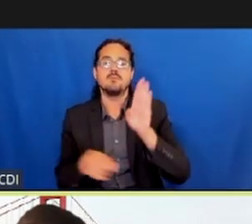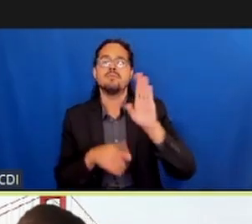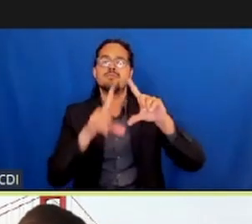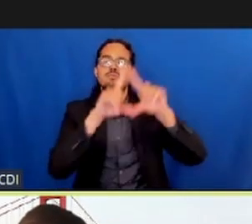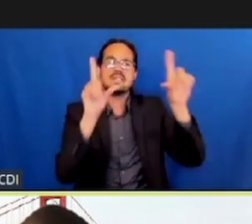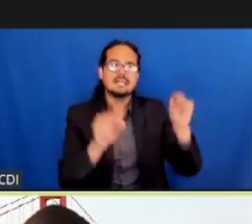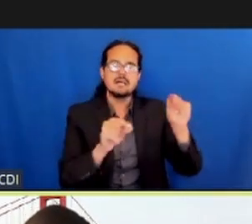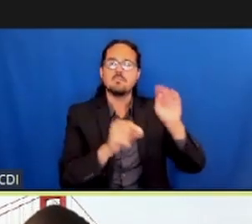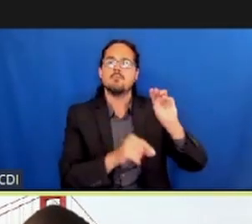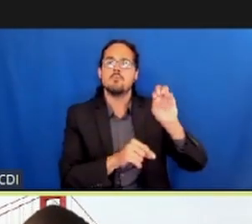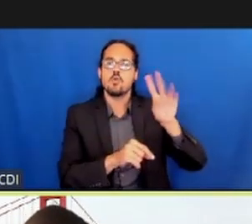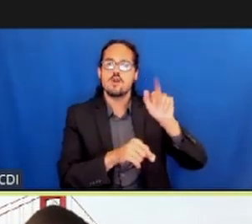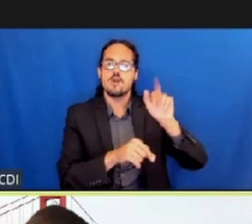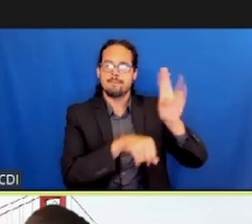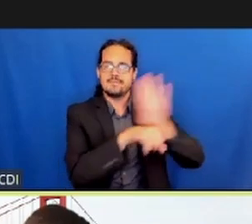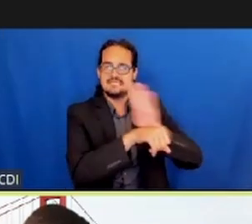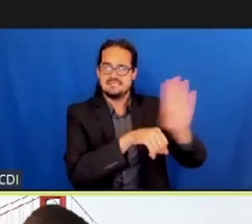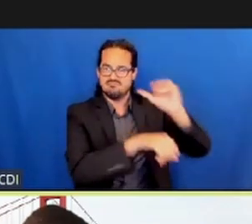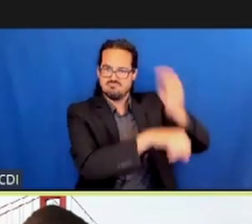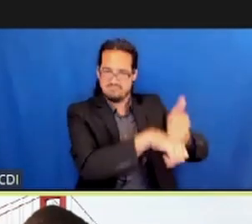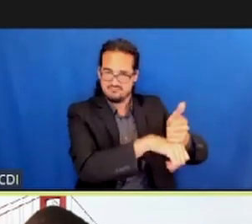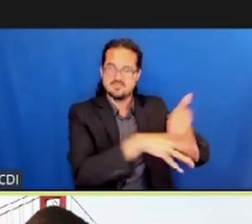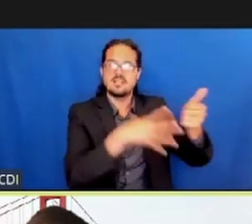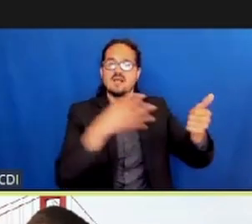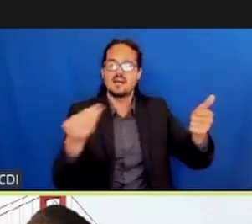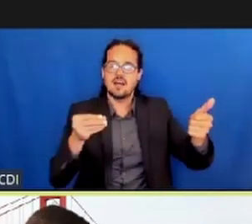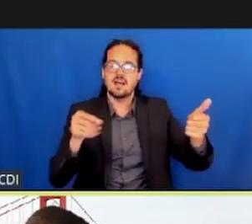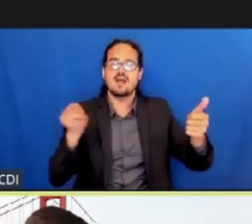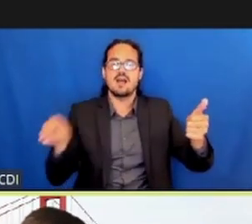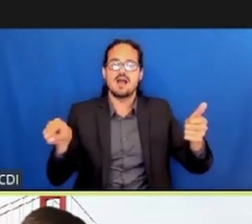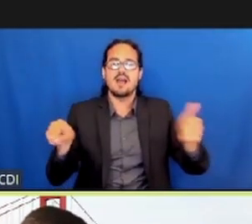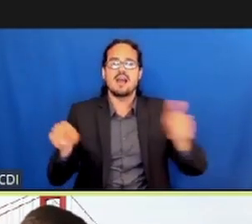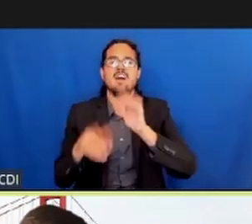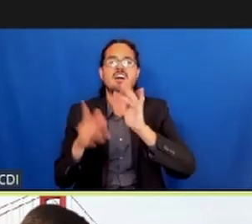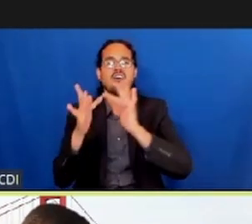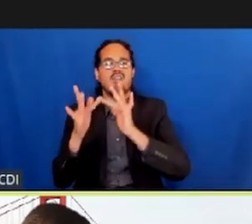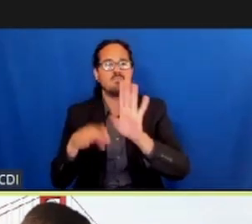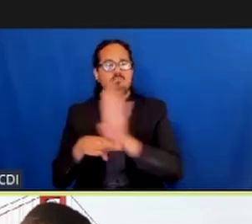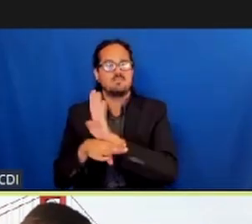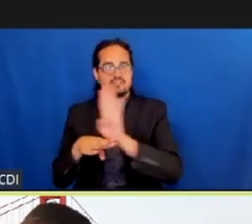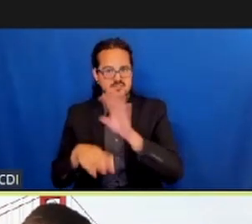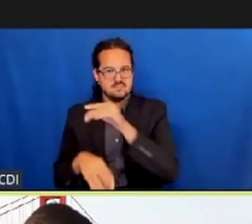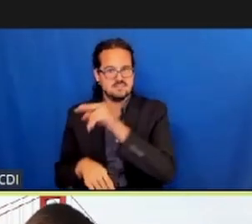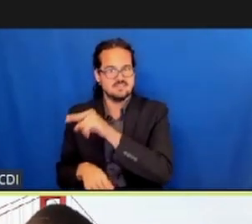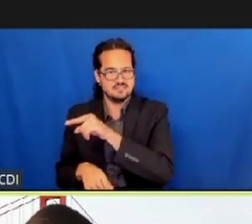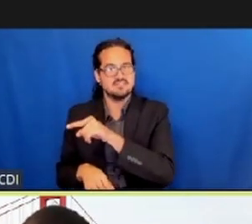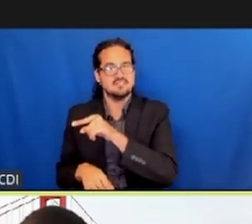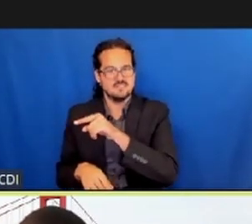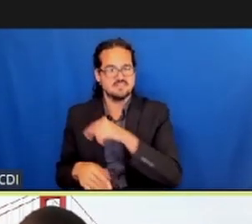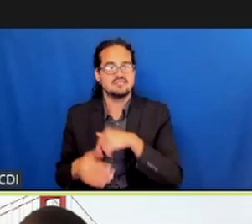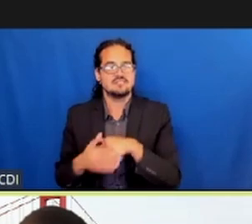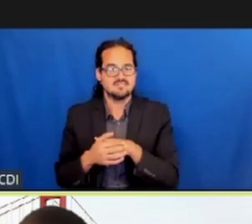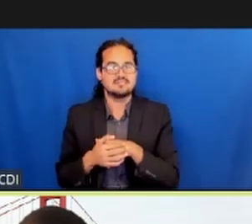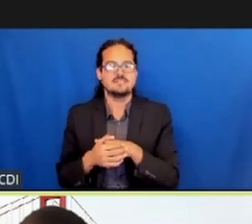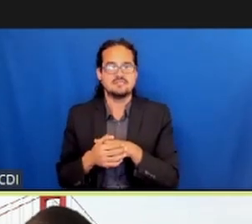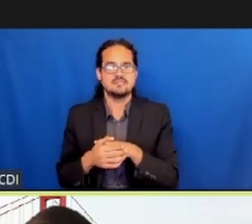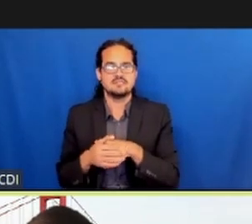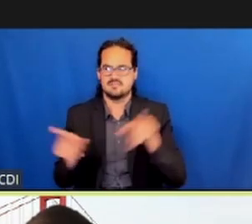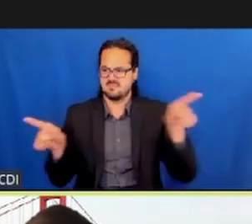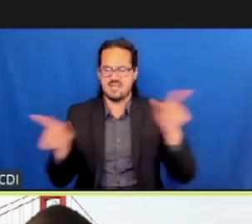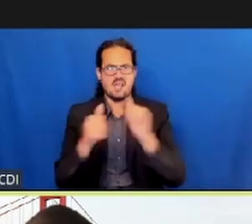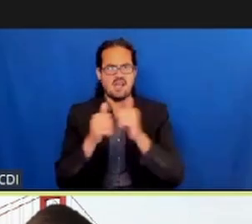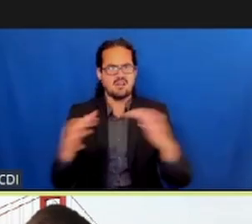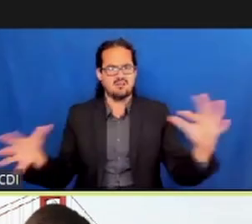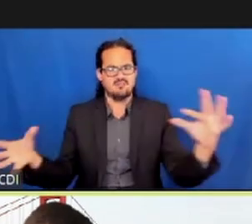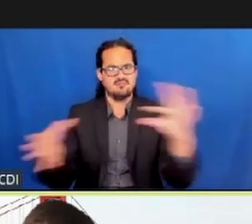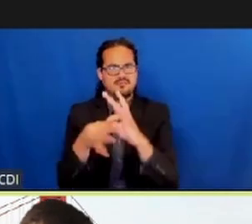e-commerce during the pandemic. How do we help support our brick and mortar retailers, which provide a unique sense of place?